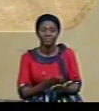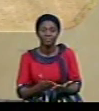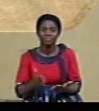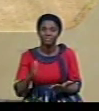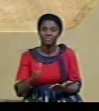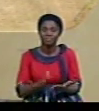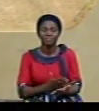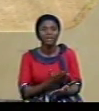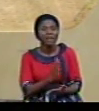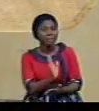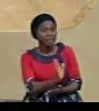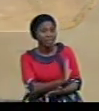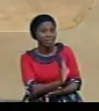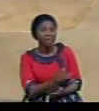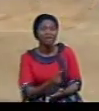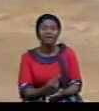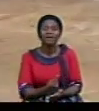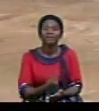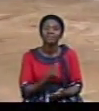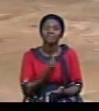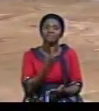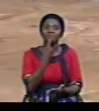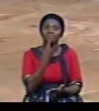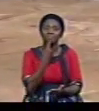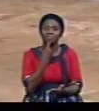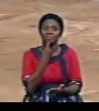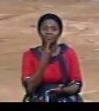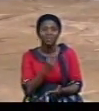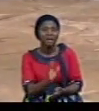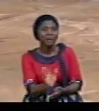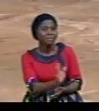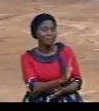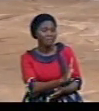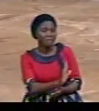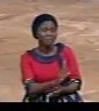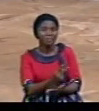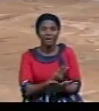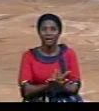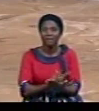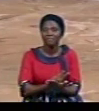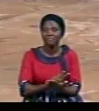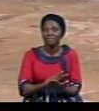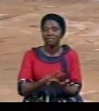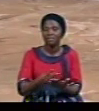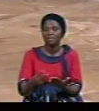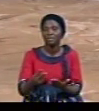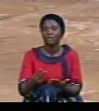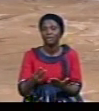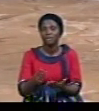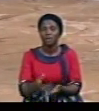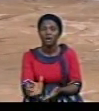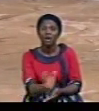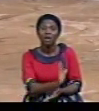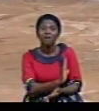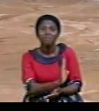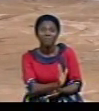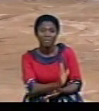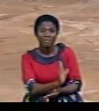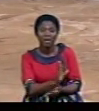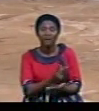bye bye bye bye bye bye bye bye senior bye bye failure